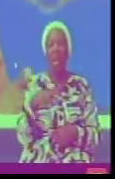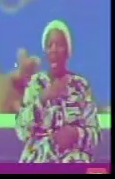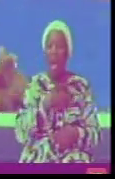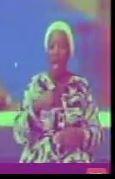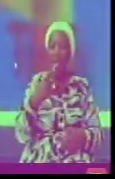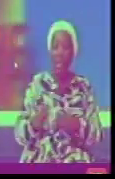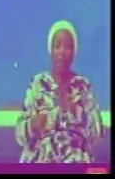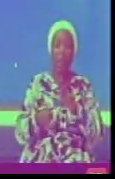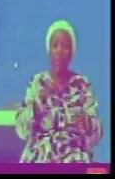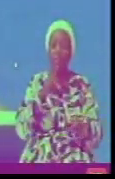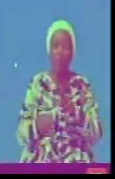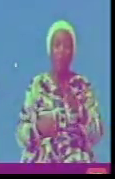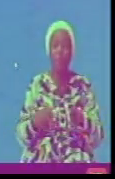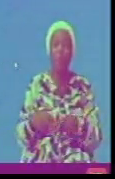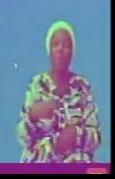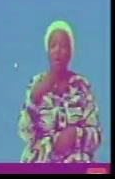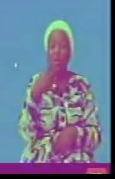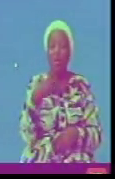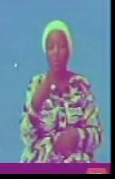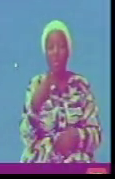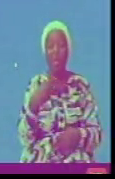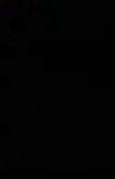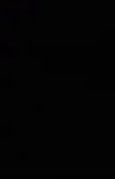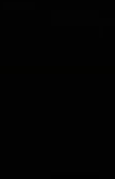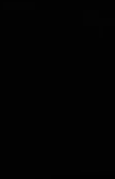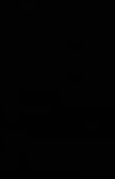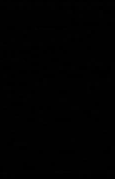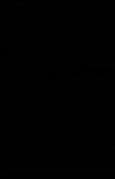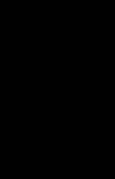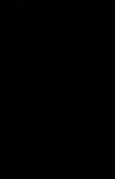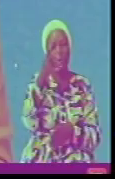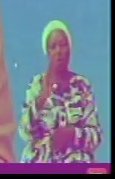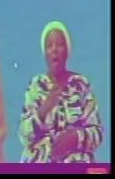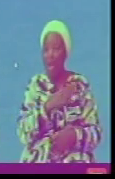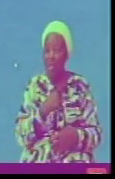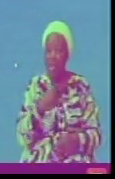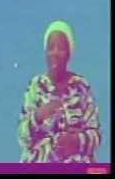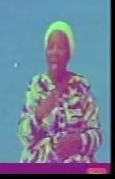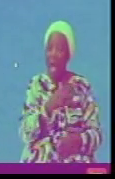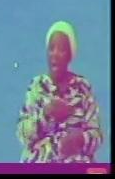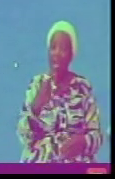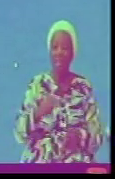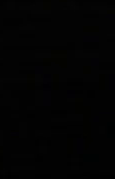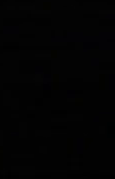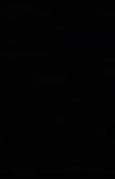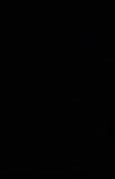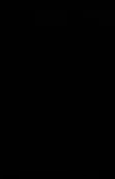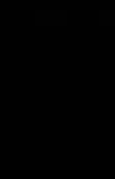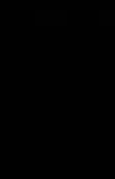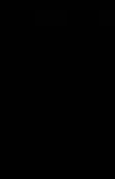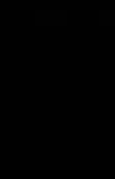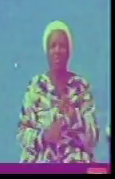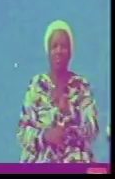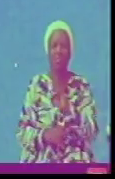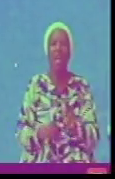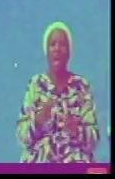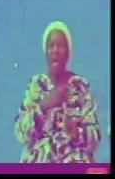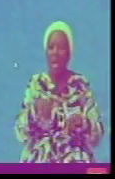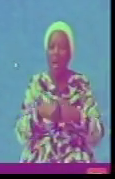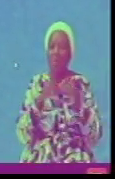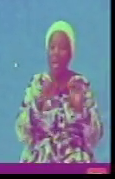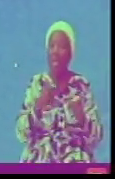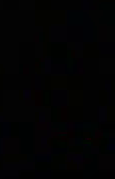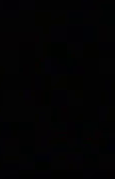left-hand side. And it says, and the people speak against God. It says, and